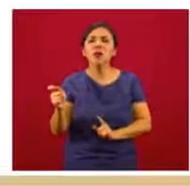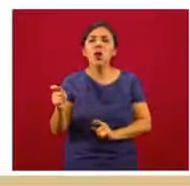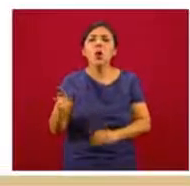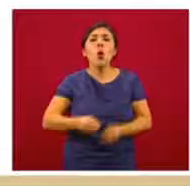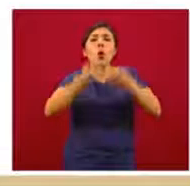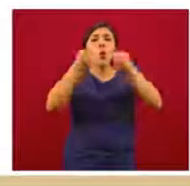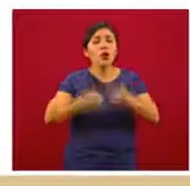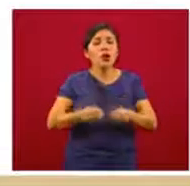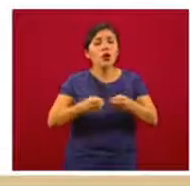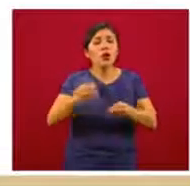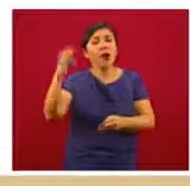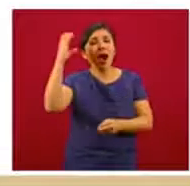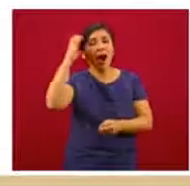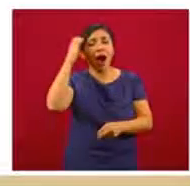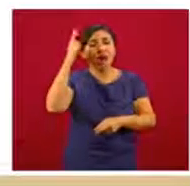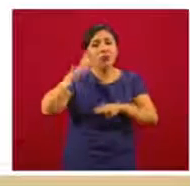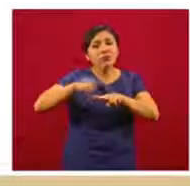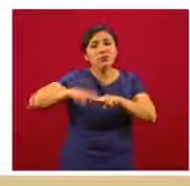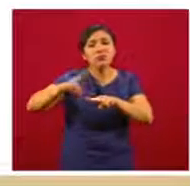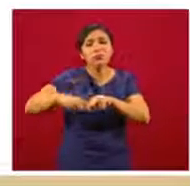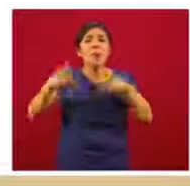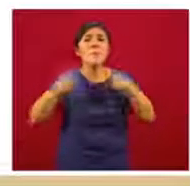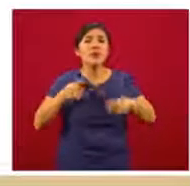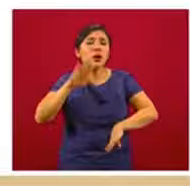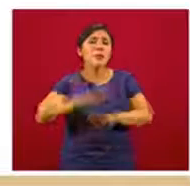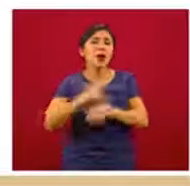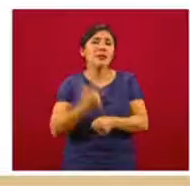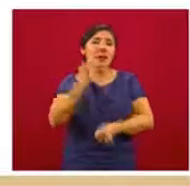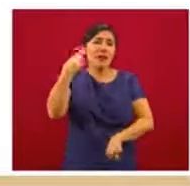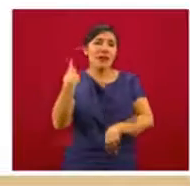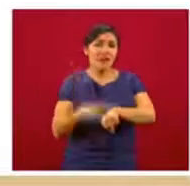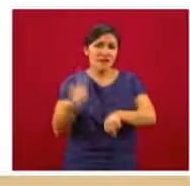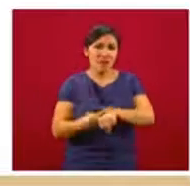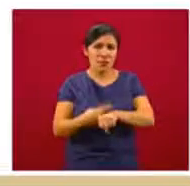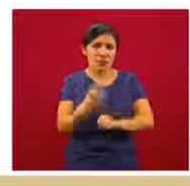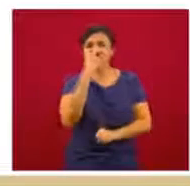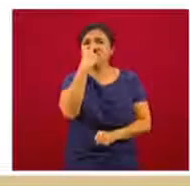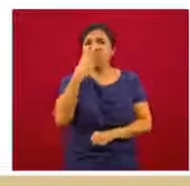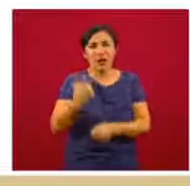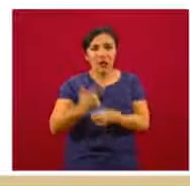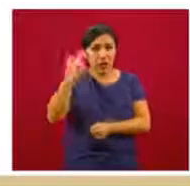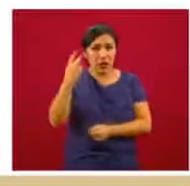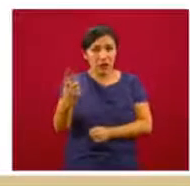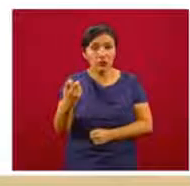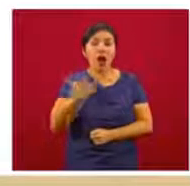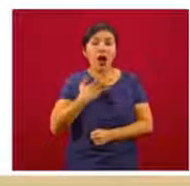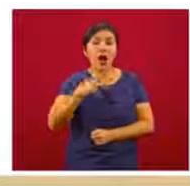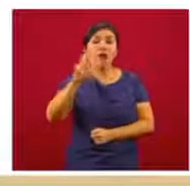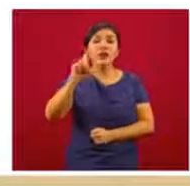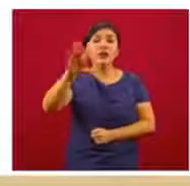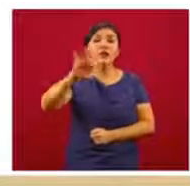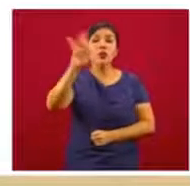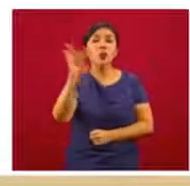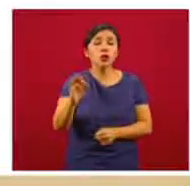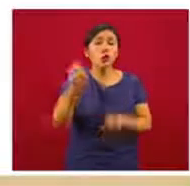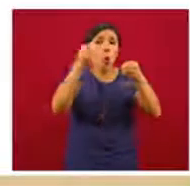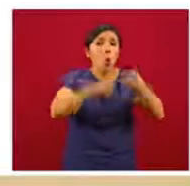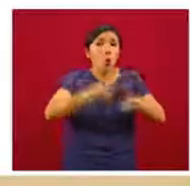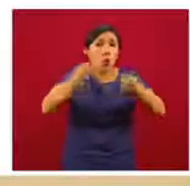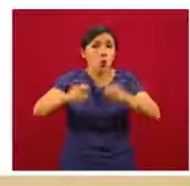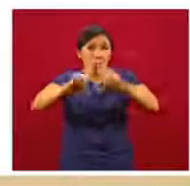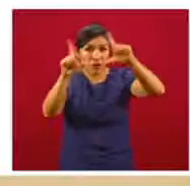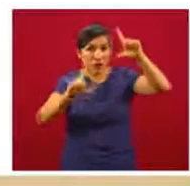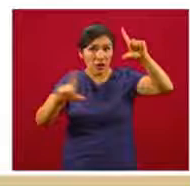in the next one, we have the occupancy of beds for people who are critically ill. That is to say,